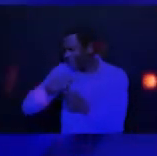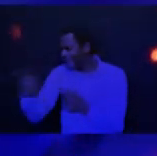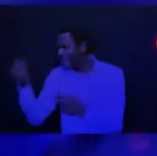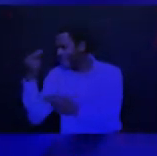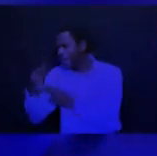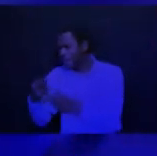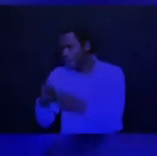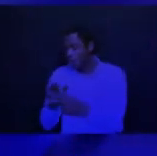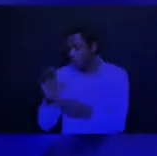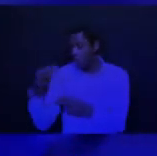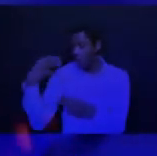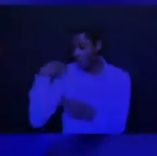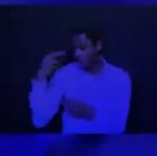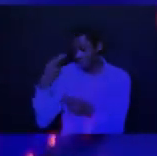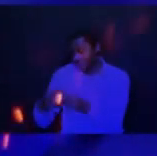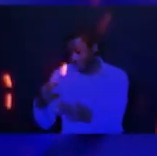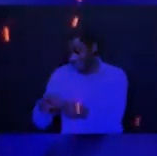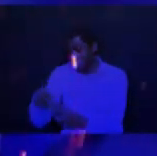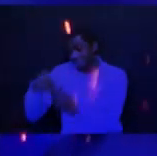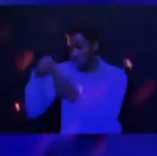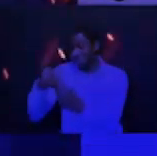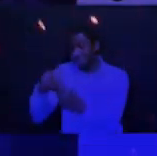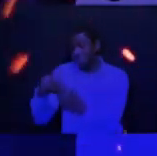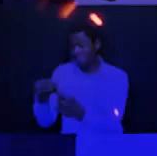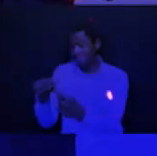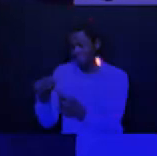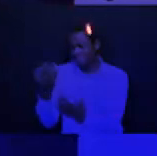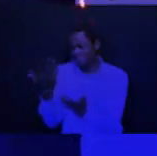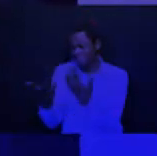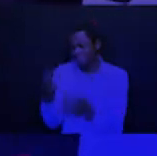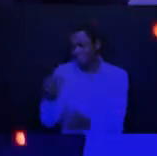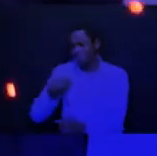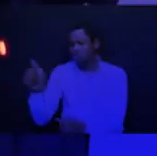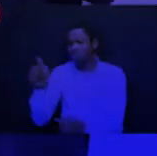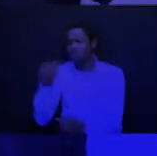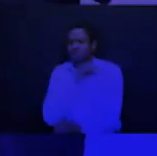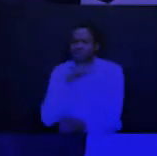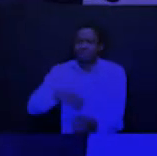unique your master's name is. Acts chapter